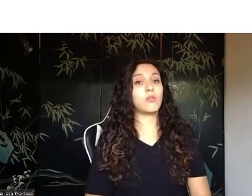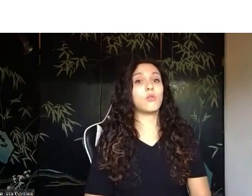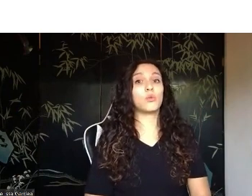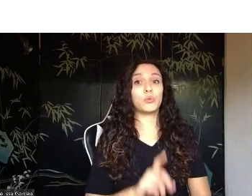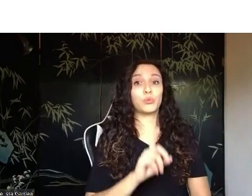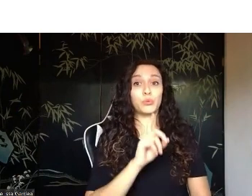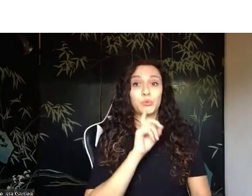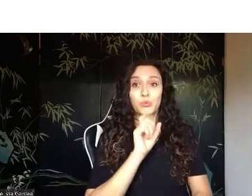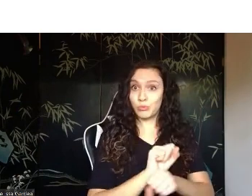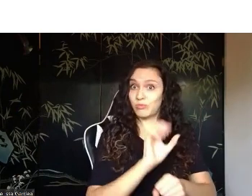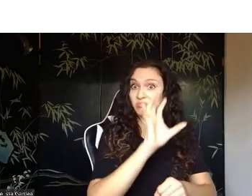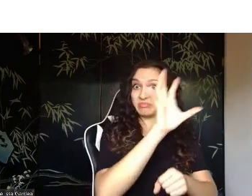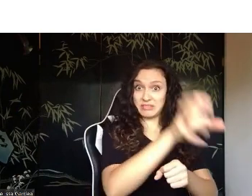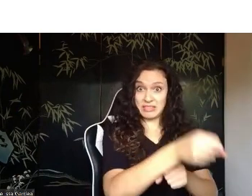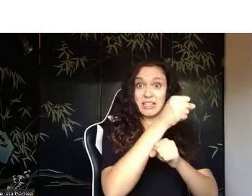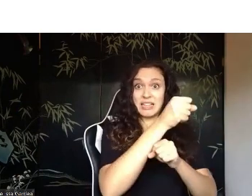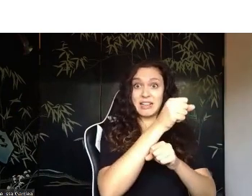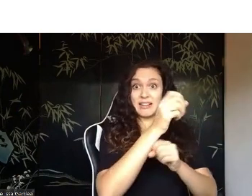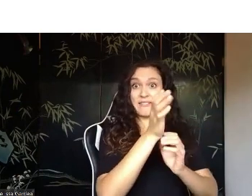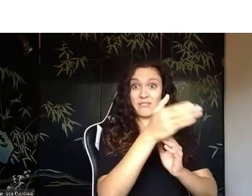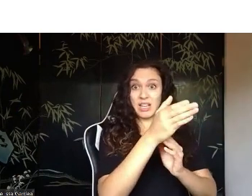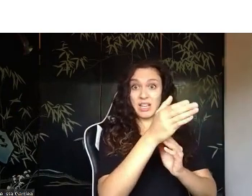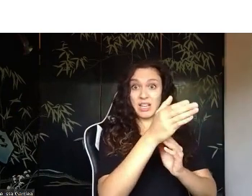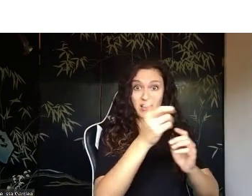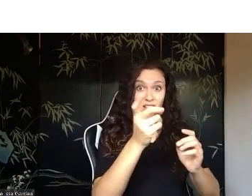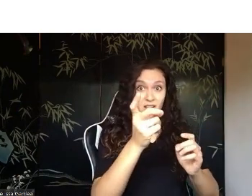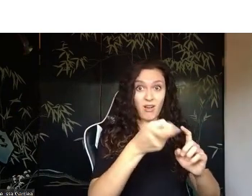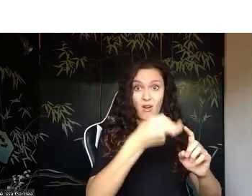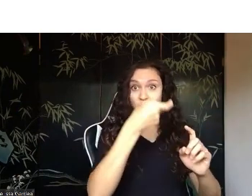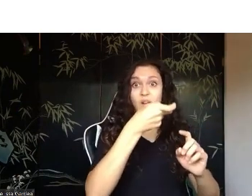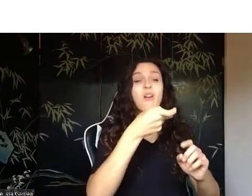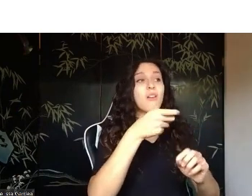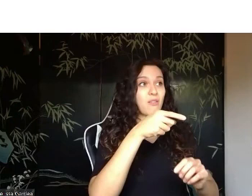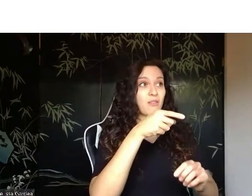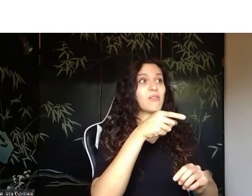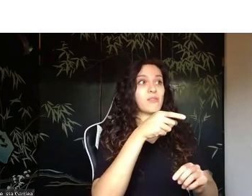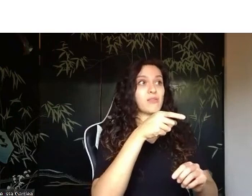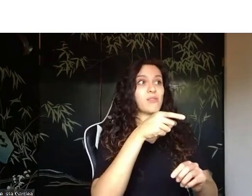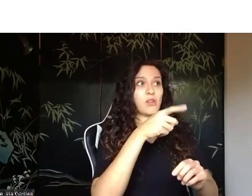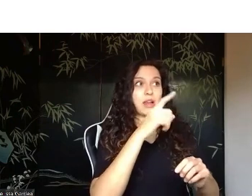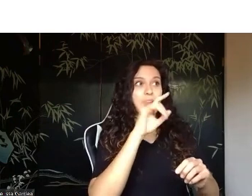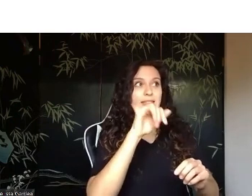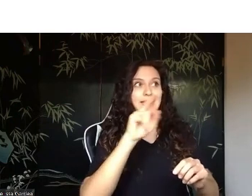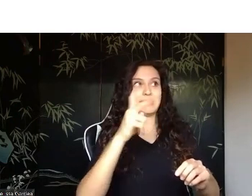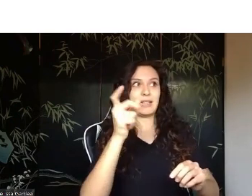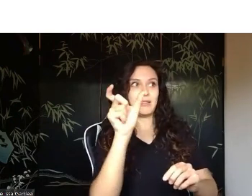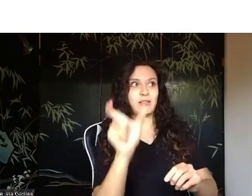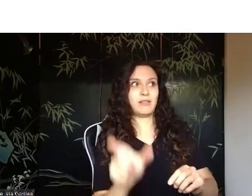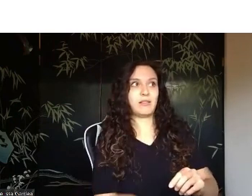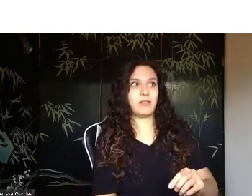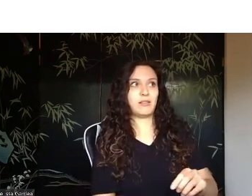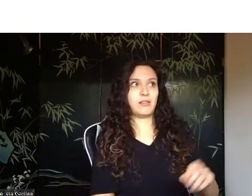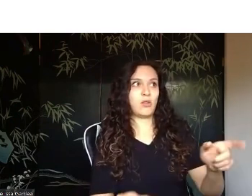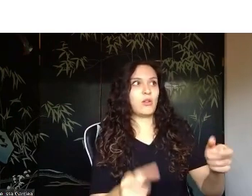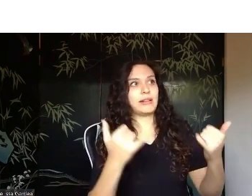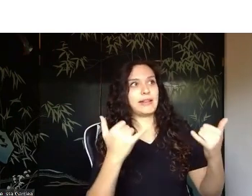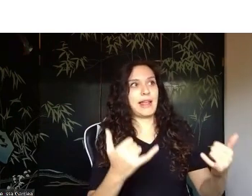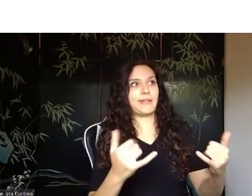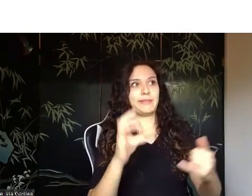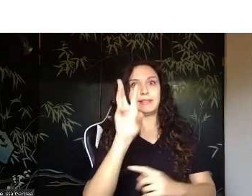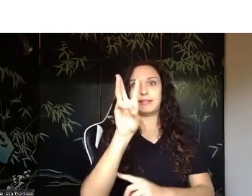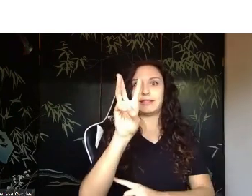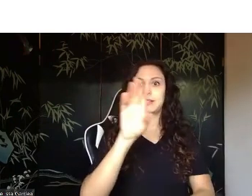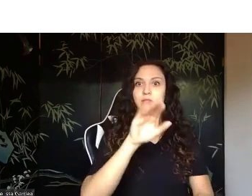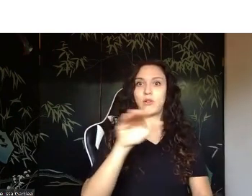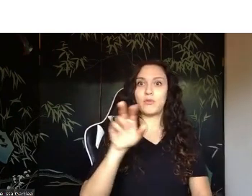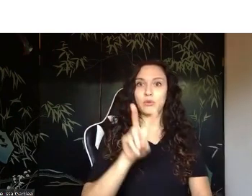catches to cast out. So catches over casts. Okay. So let's try